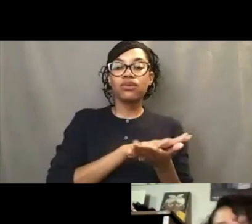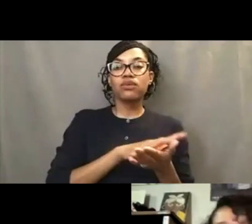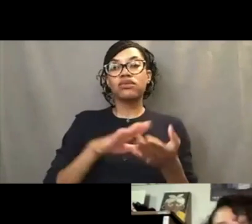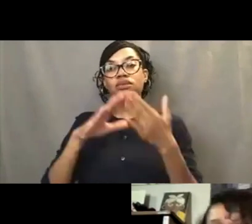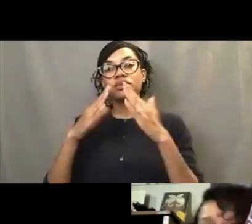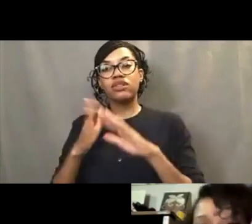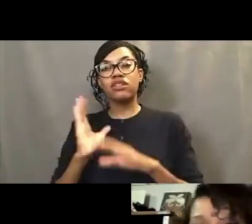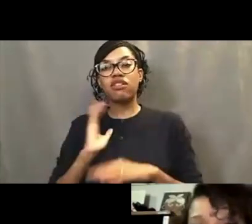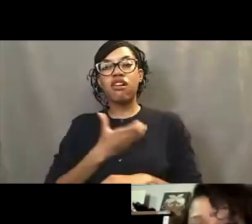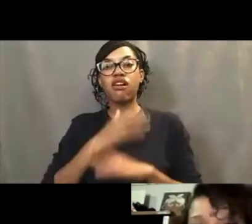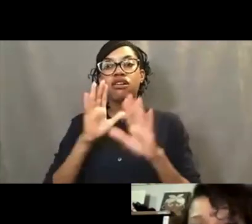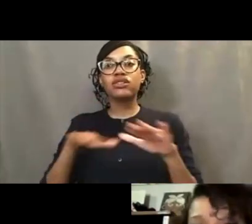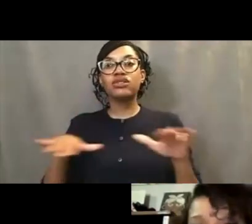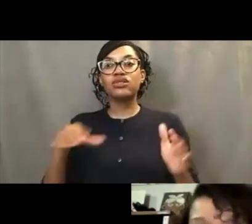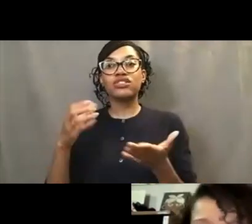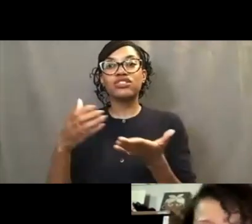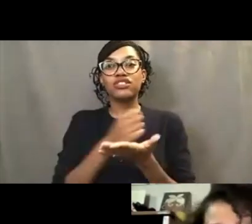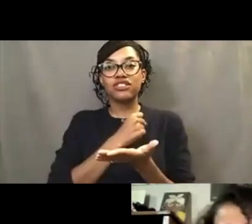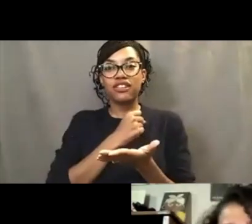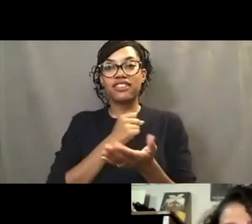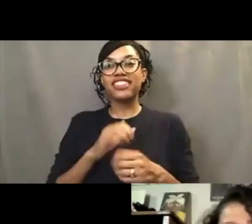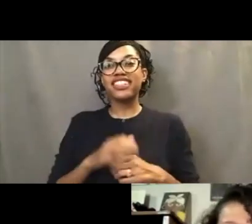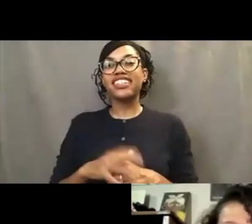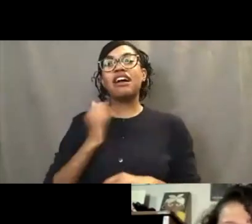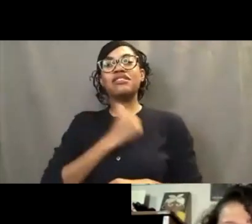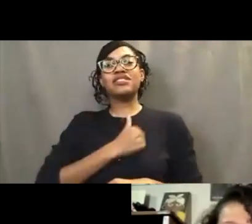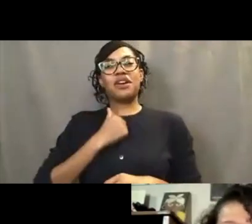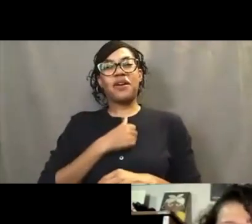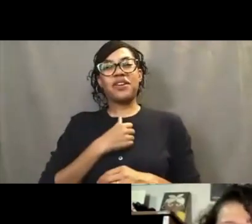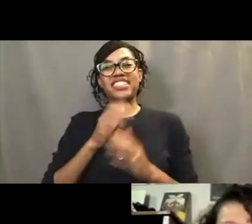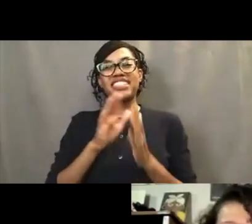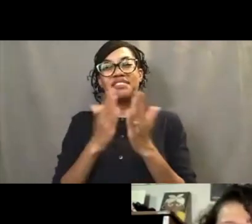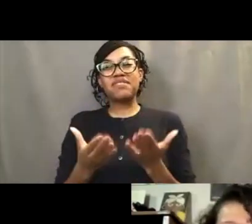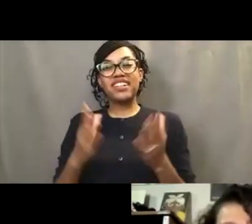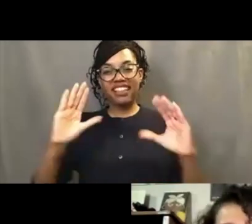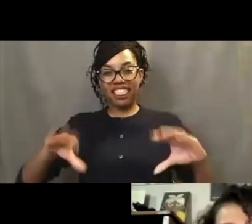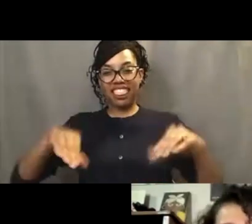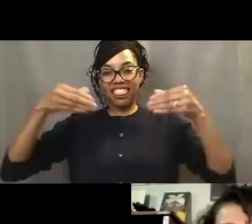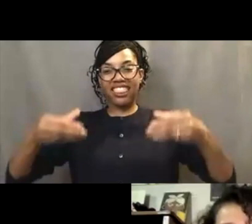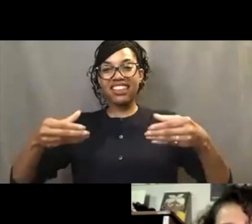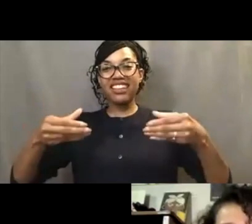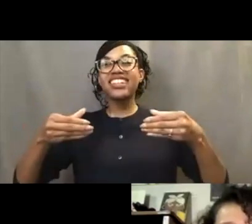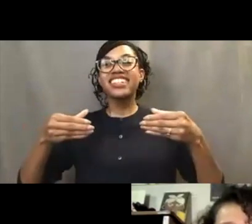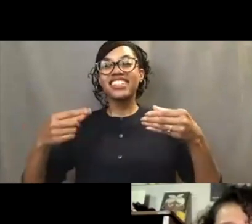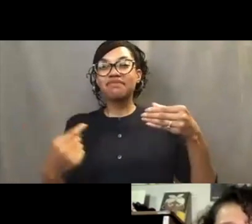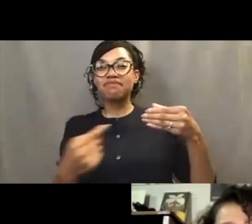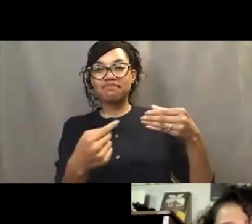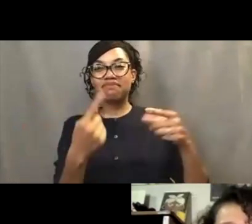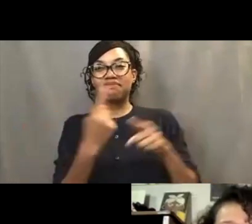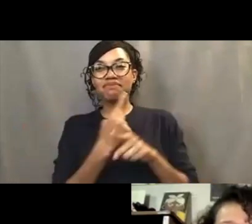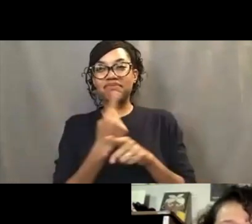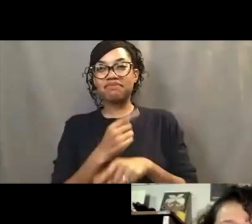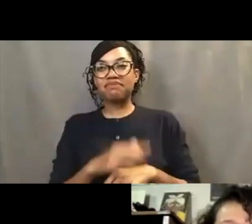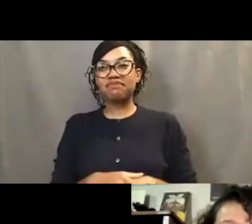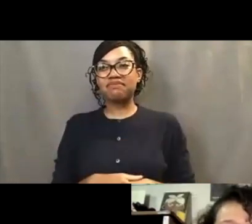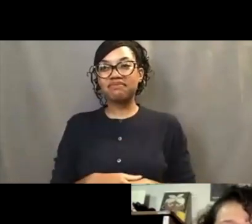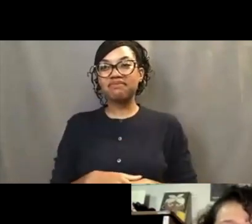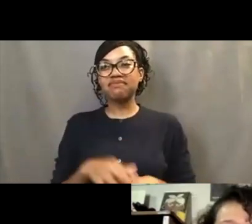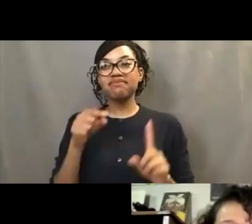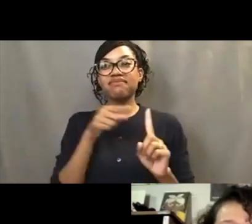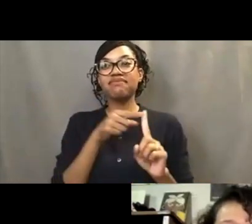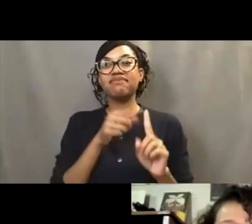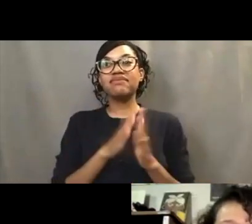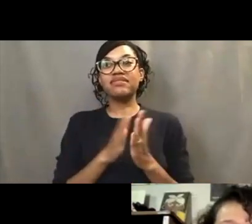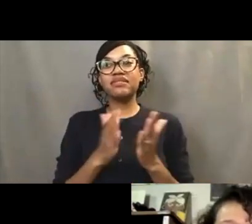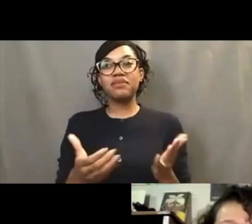had it upside down, sorry. The book is